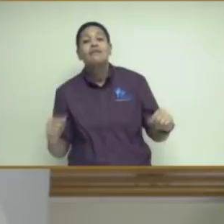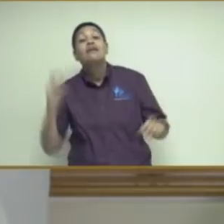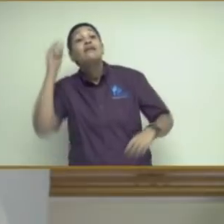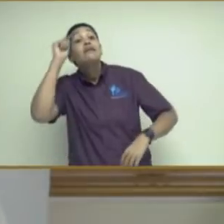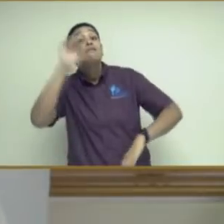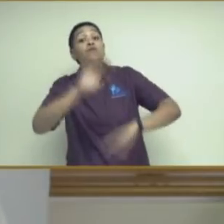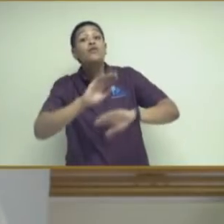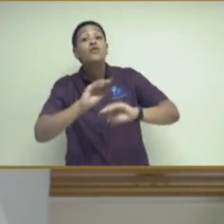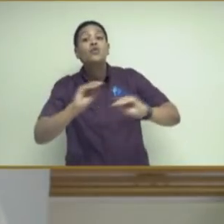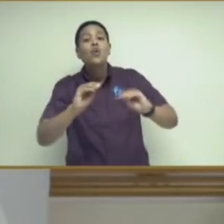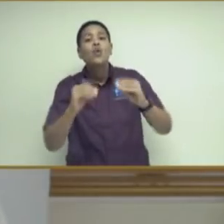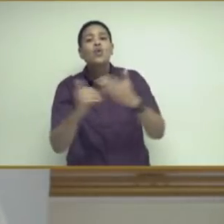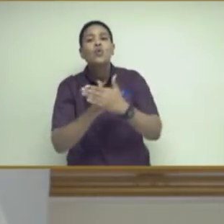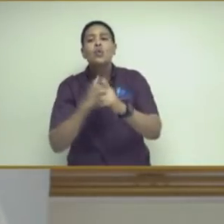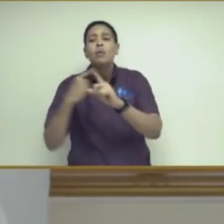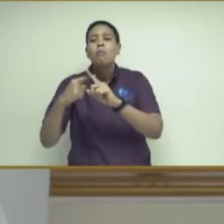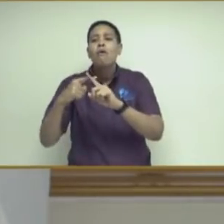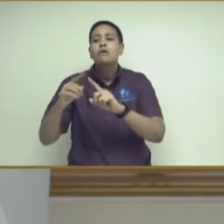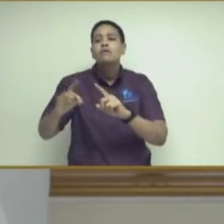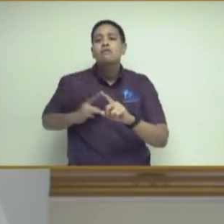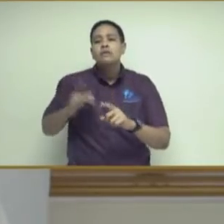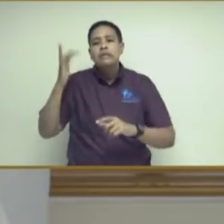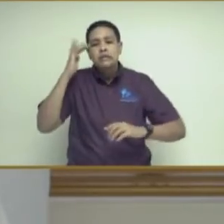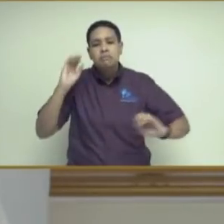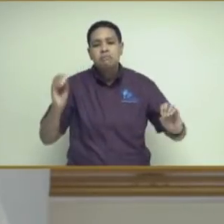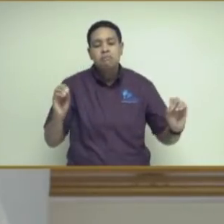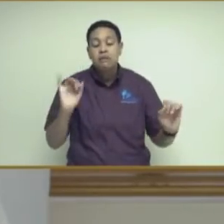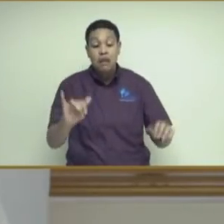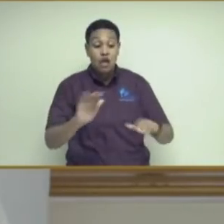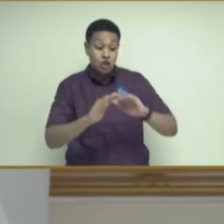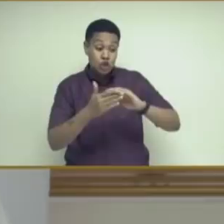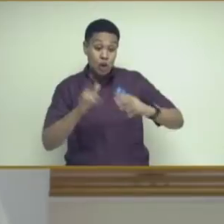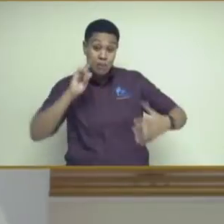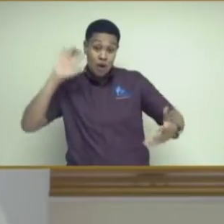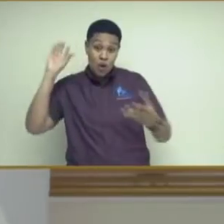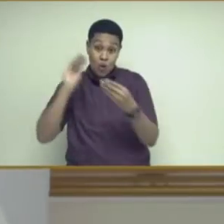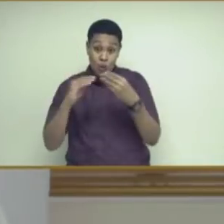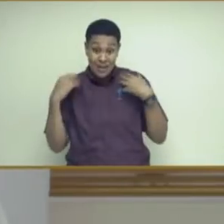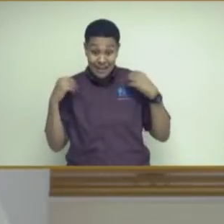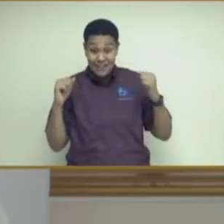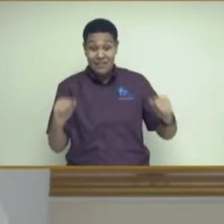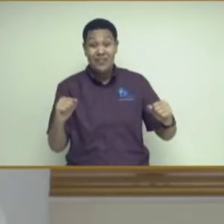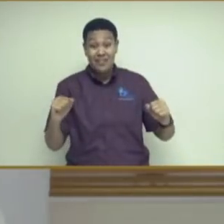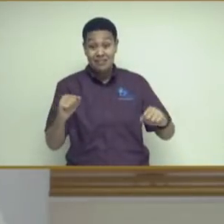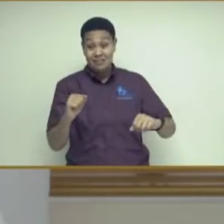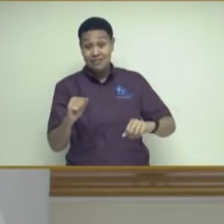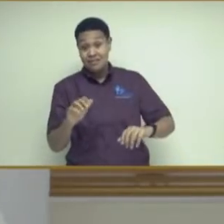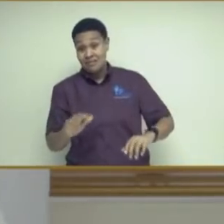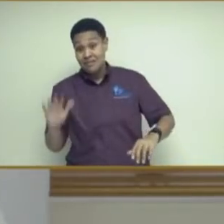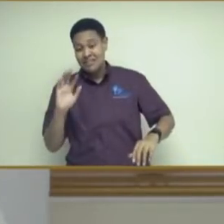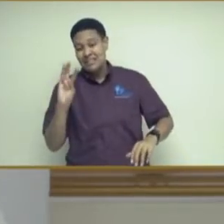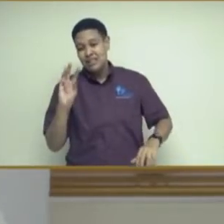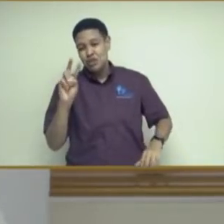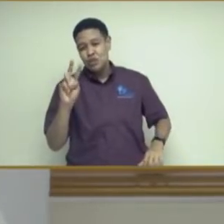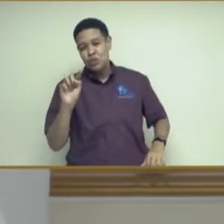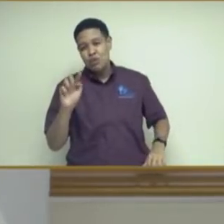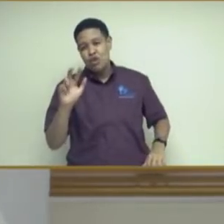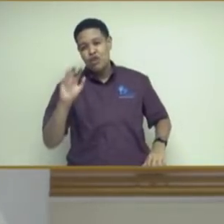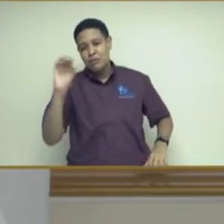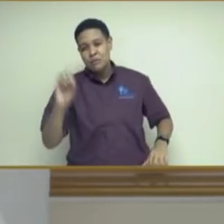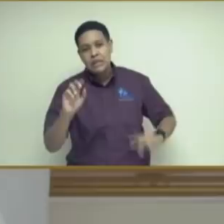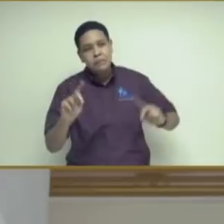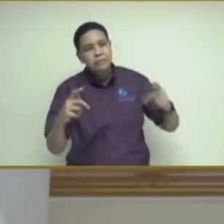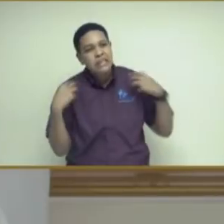new positive case. That puts the island's recovery rate at 62.3%. So there's